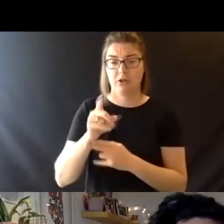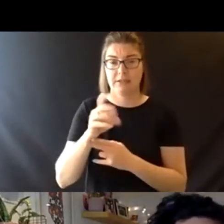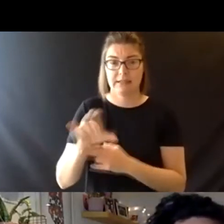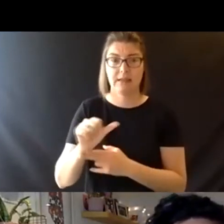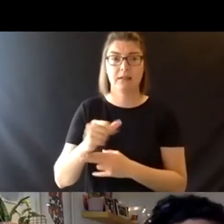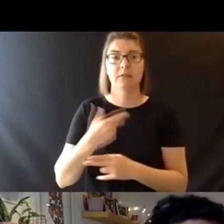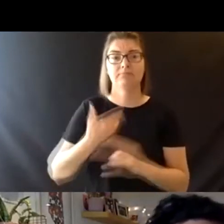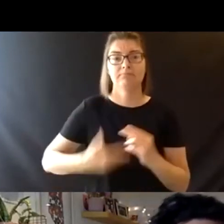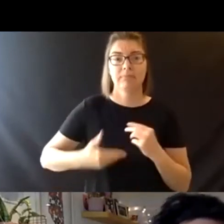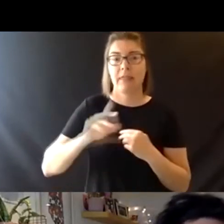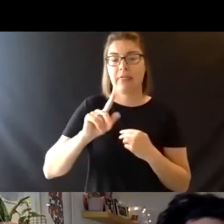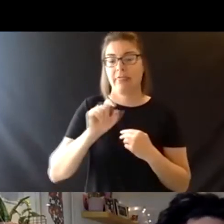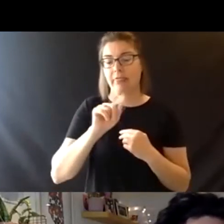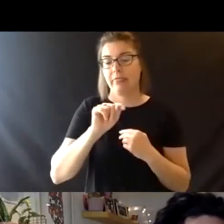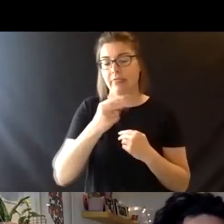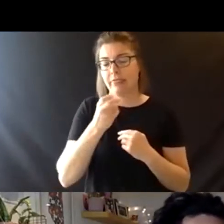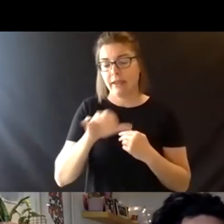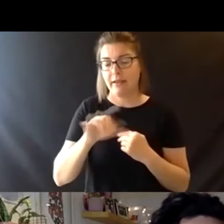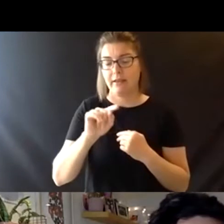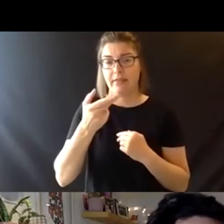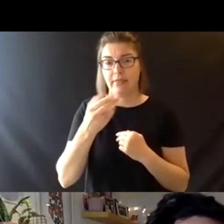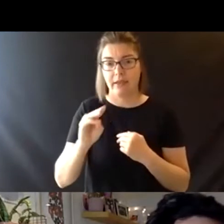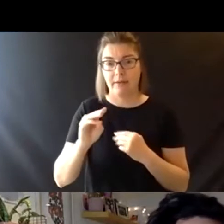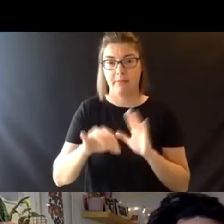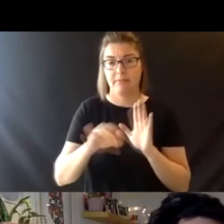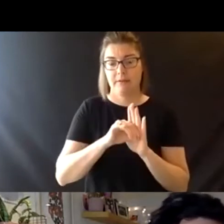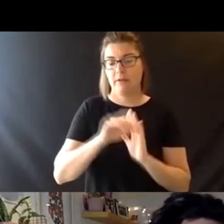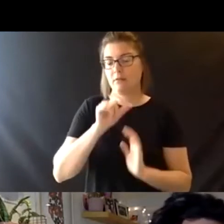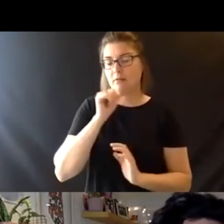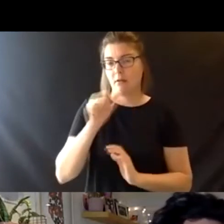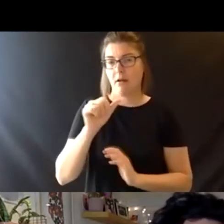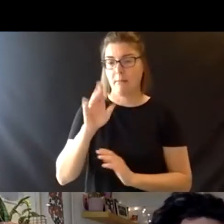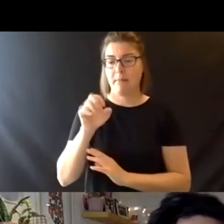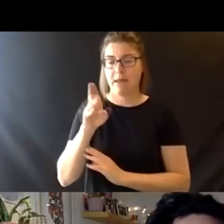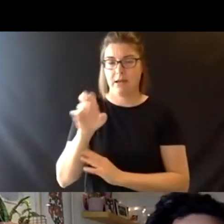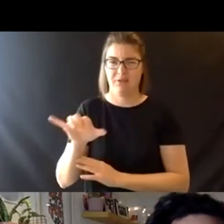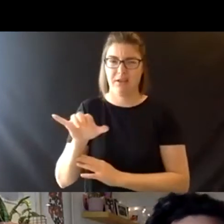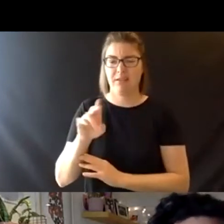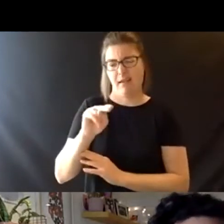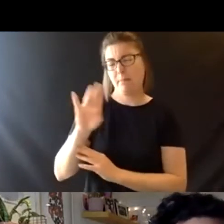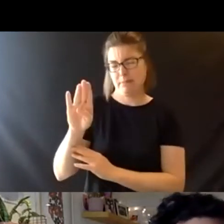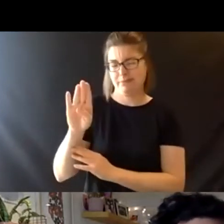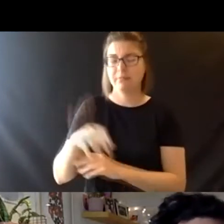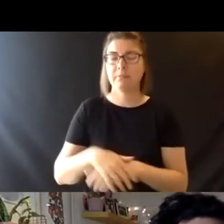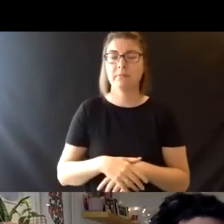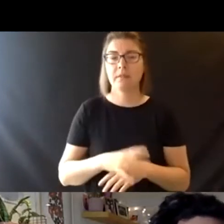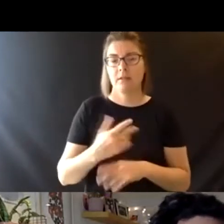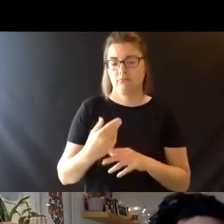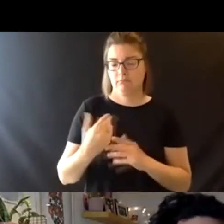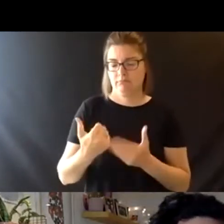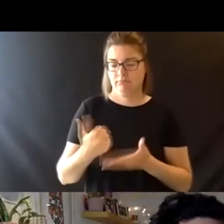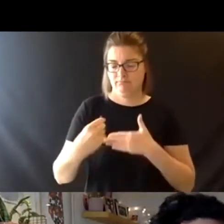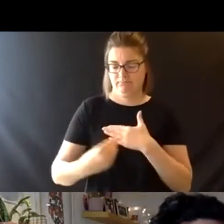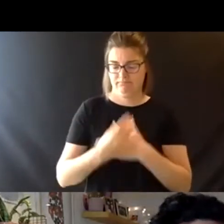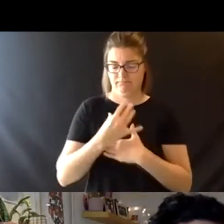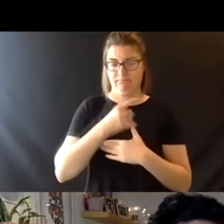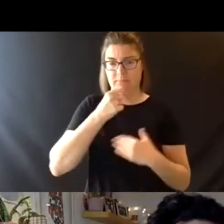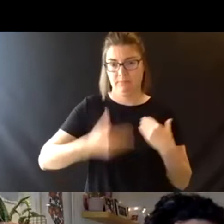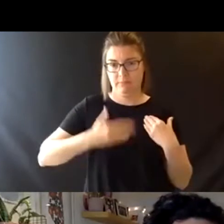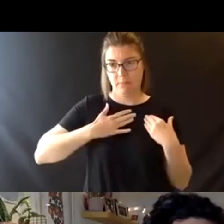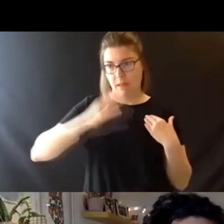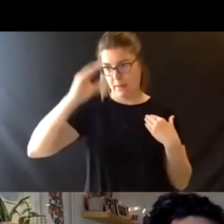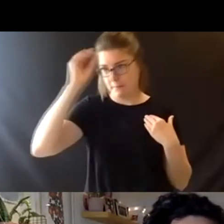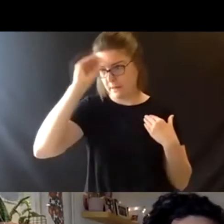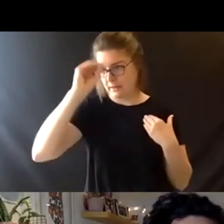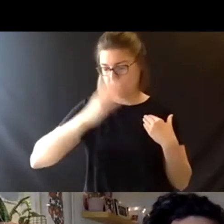pronouns exclusively. I identify as non-binary. And I think what helps inform a lot of my opinions,